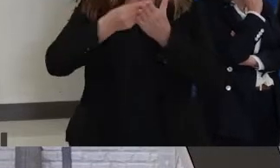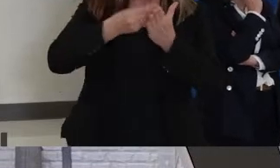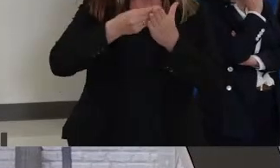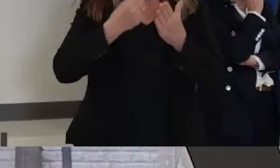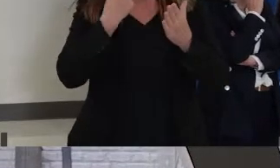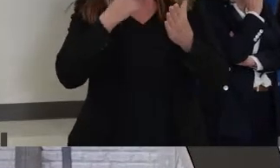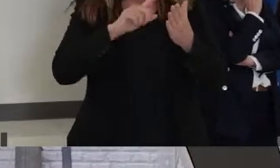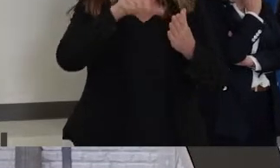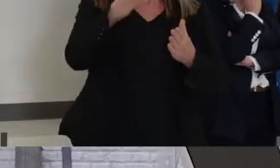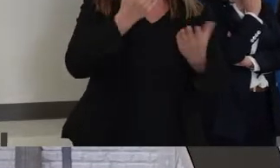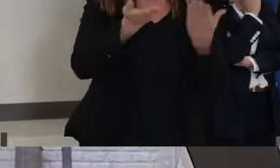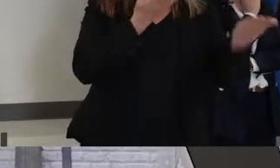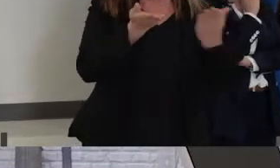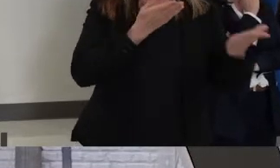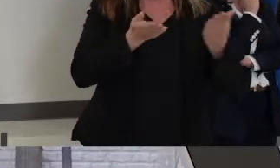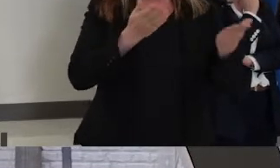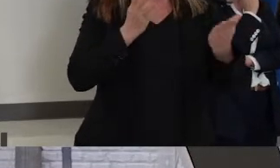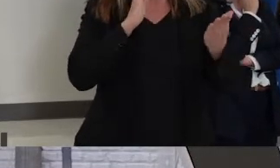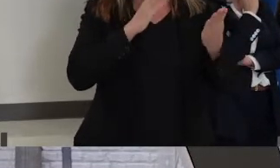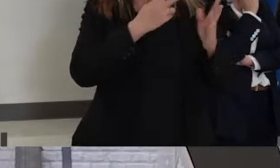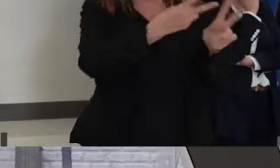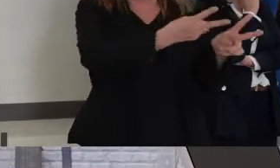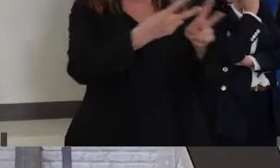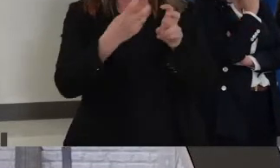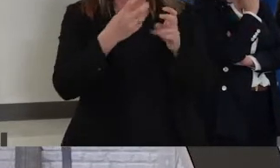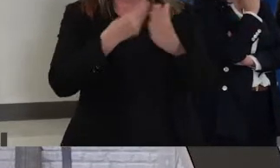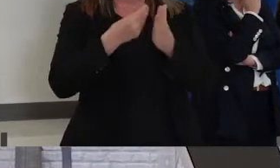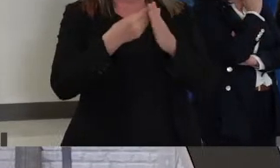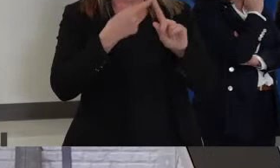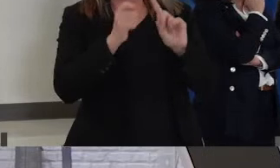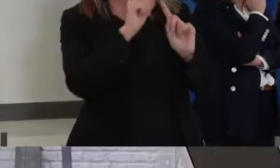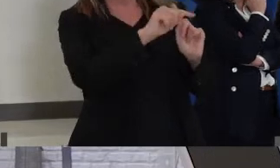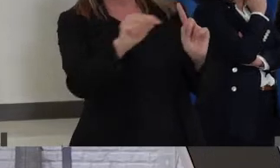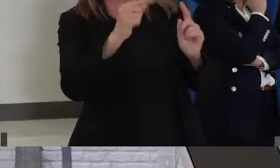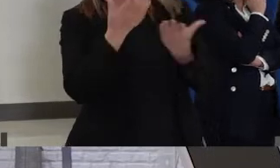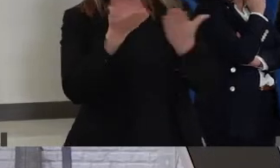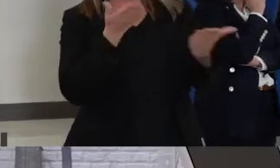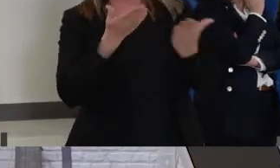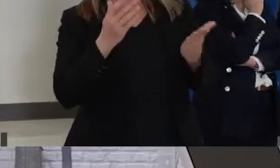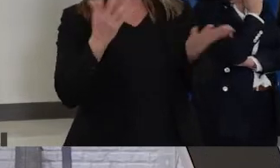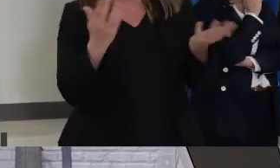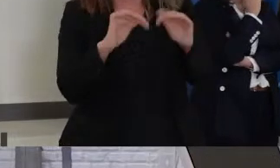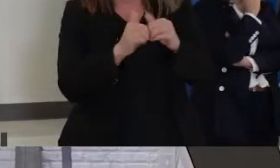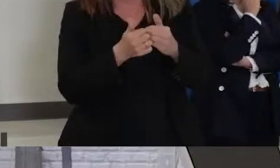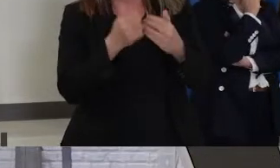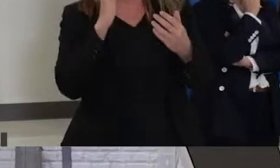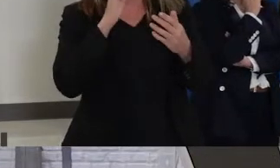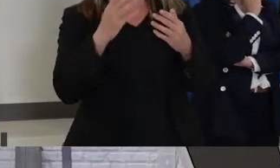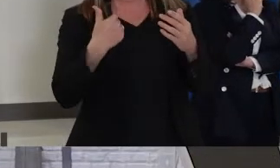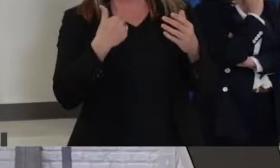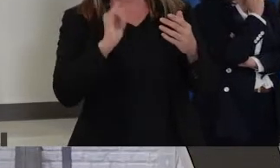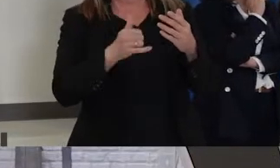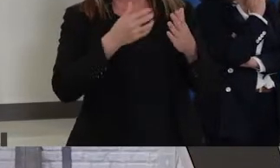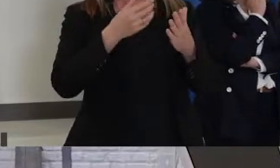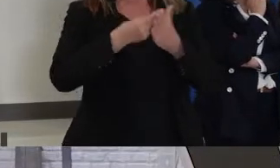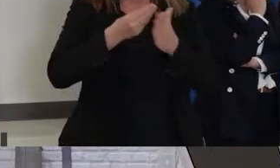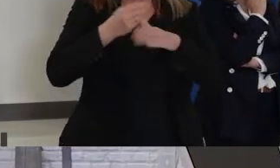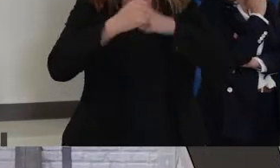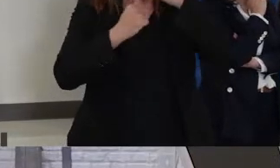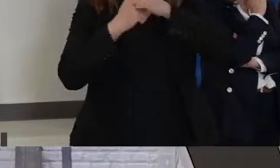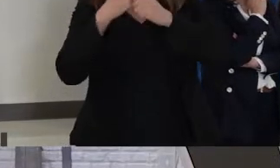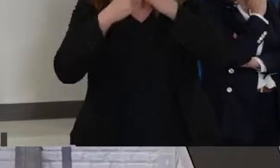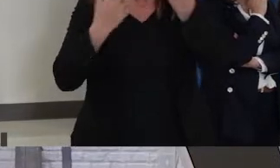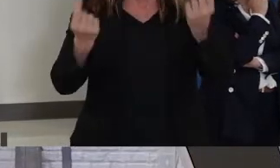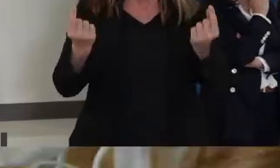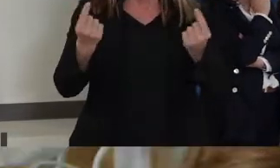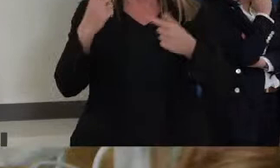other services as well? Is it going to be pulled from other services, or how are you anticipating the funding restructuring to go? We're working with the counties